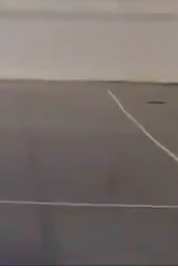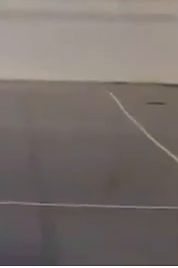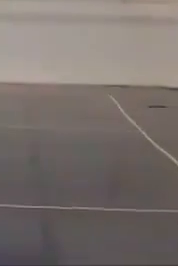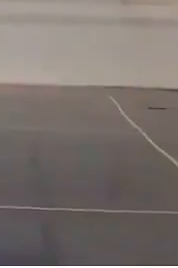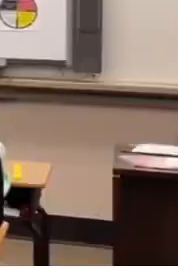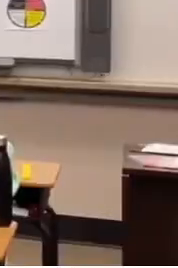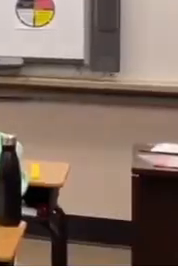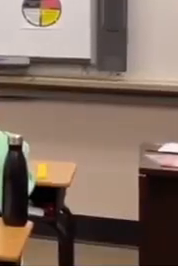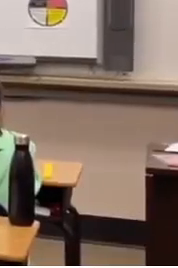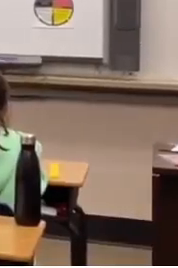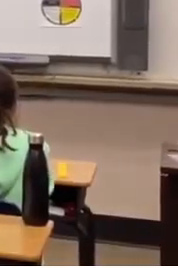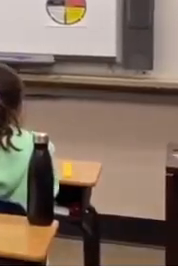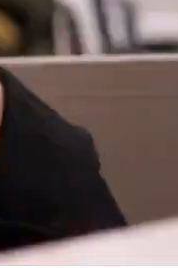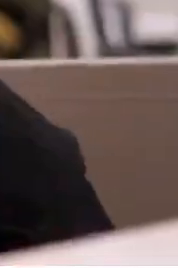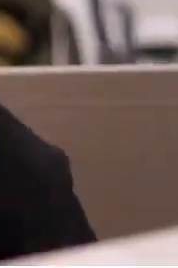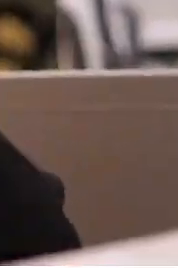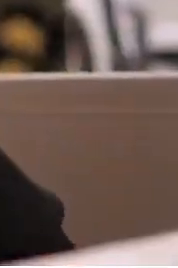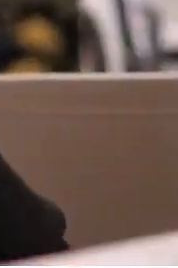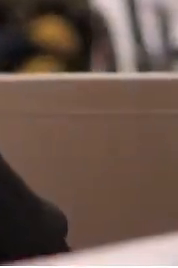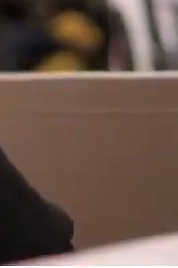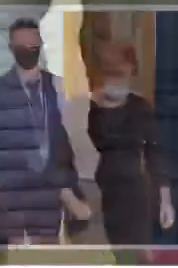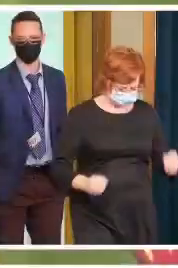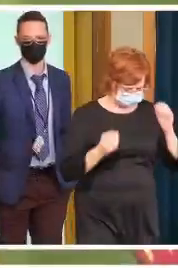Now is not the time to give up.